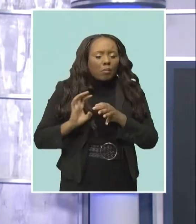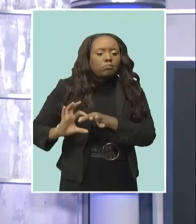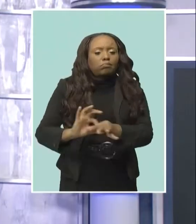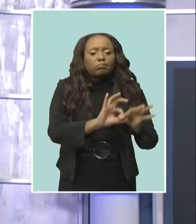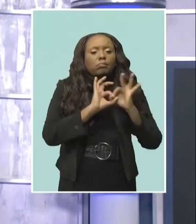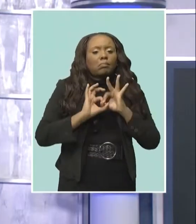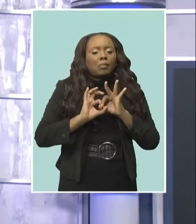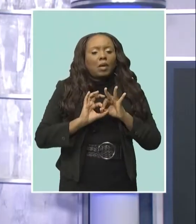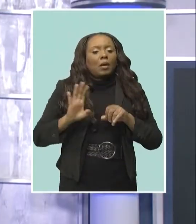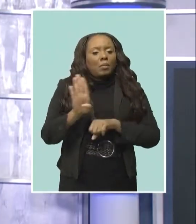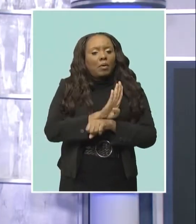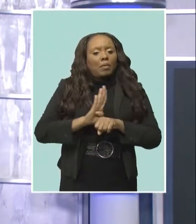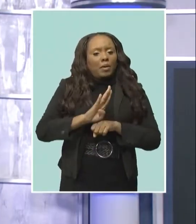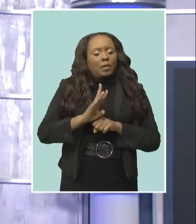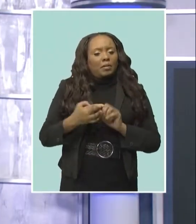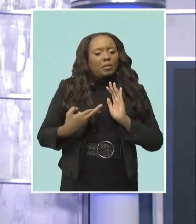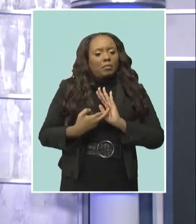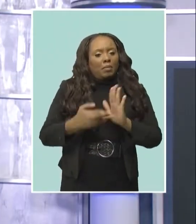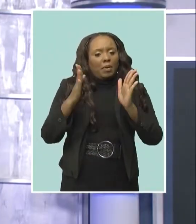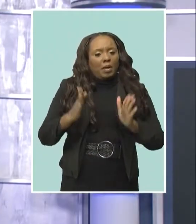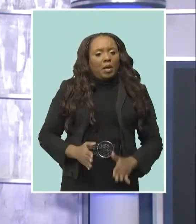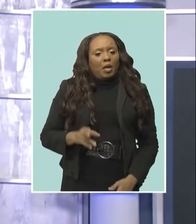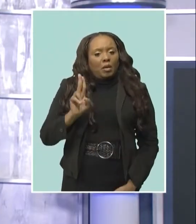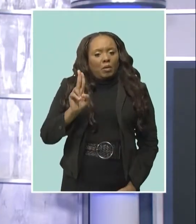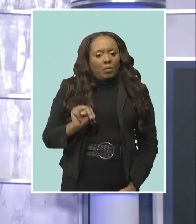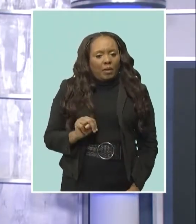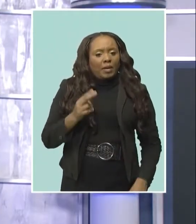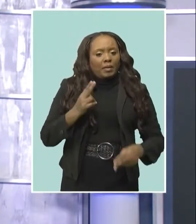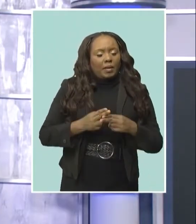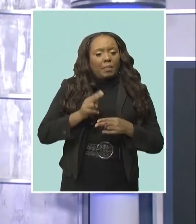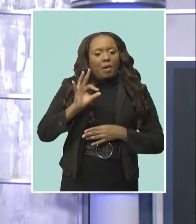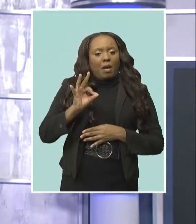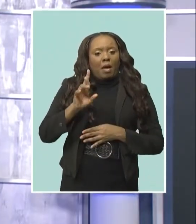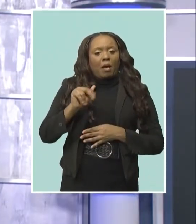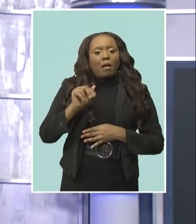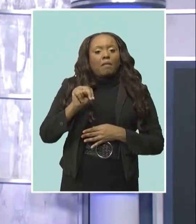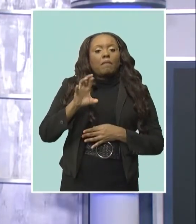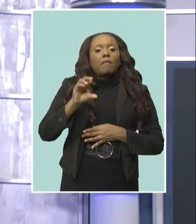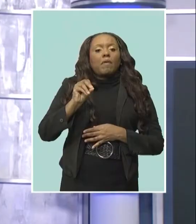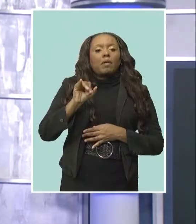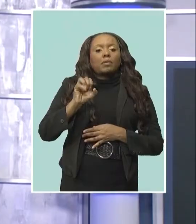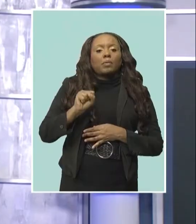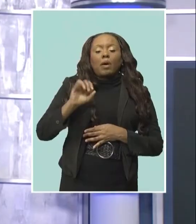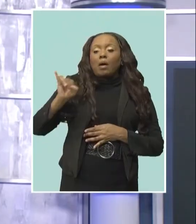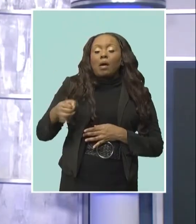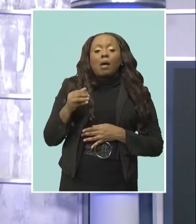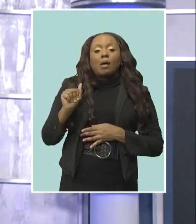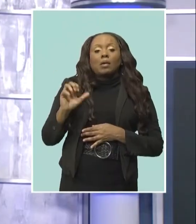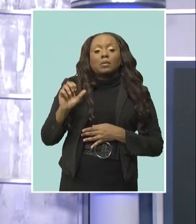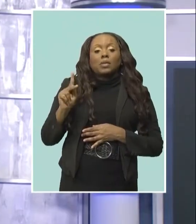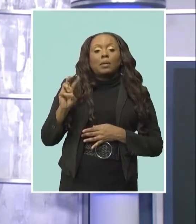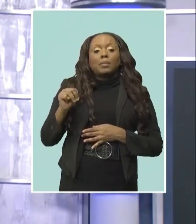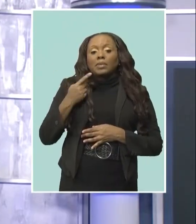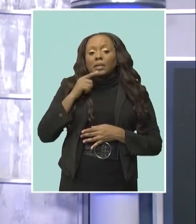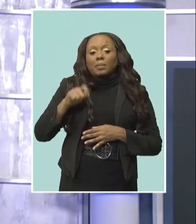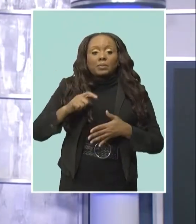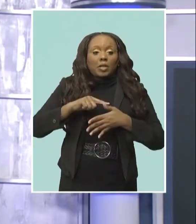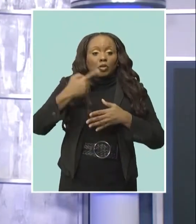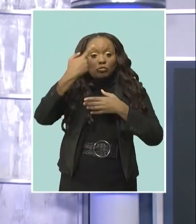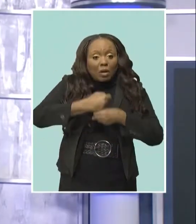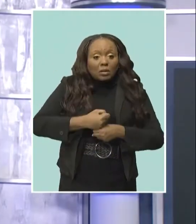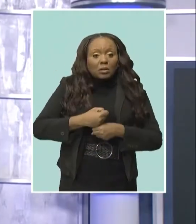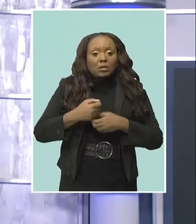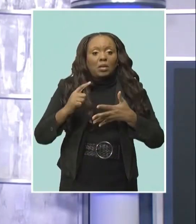permanent representative to the UN, Ambassador Francois Jackman, says it must be built on trust, constructive dialogue and